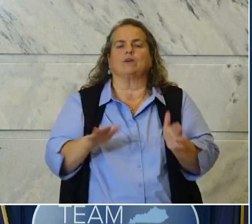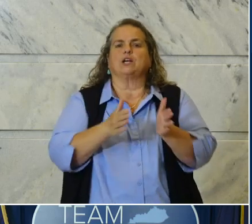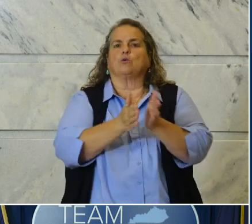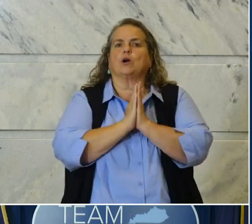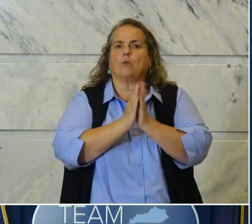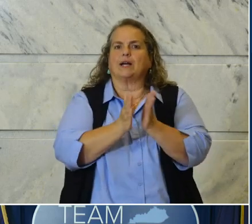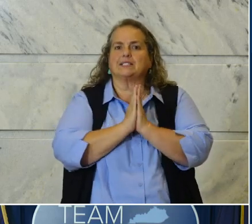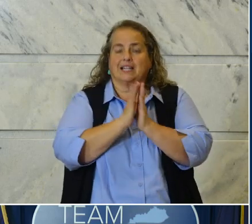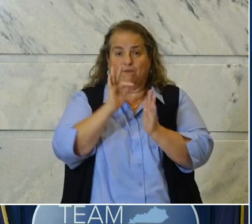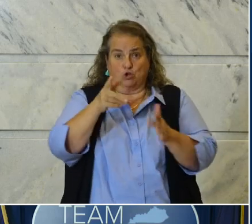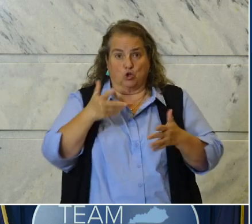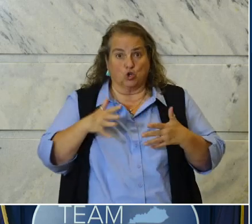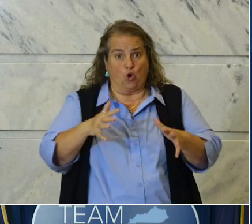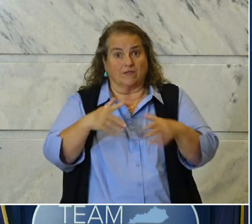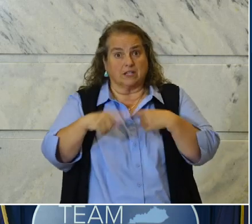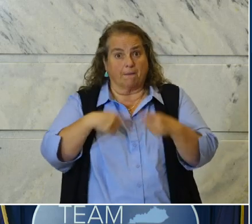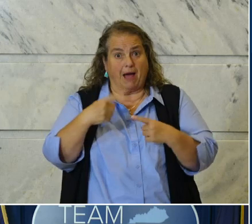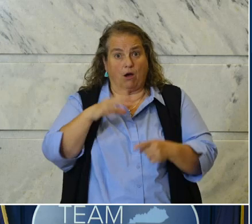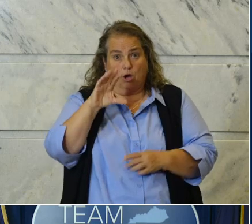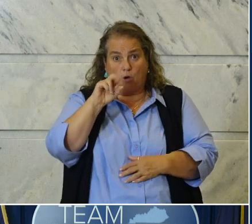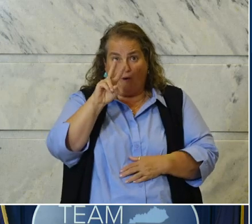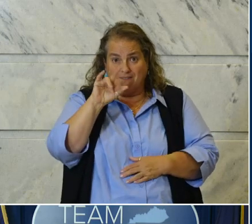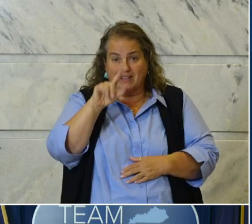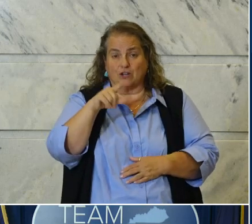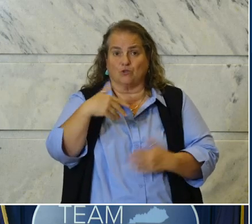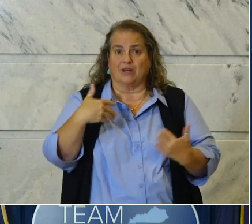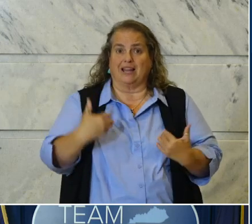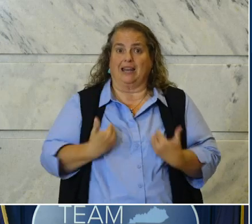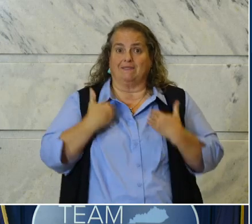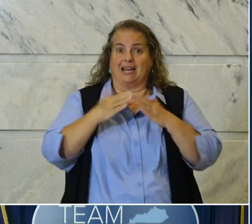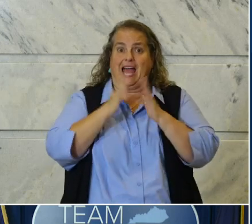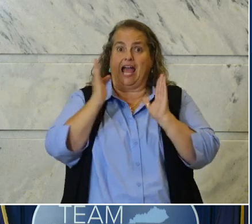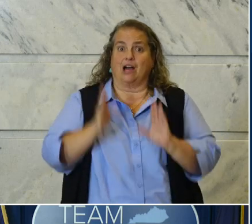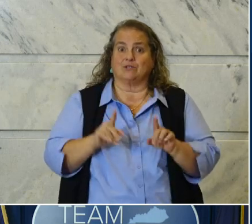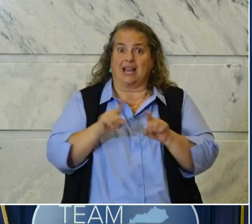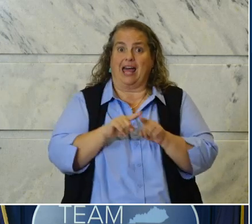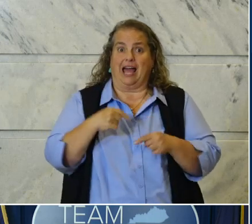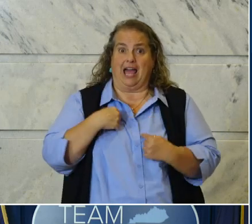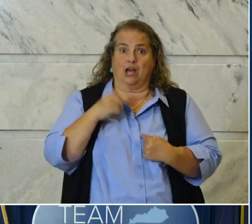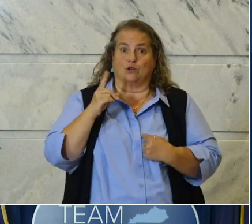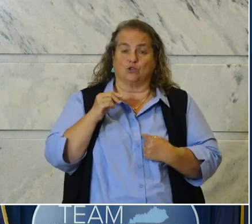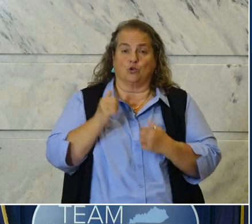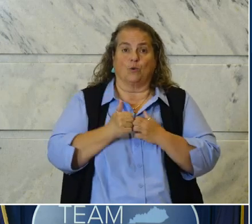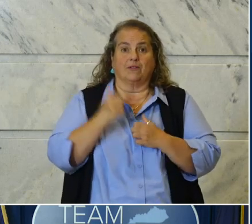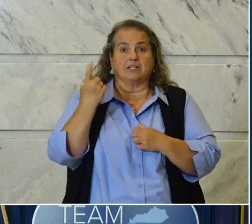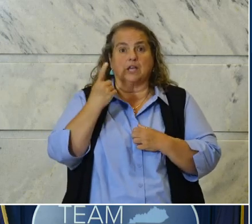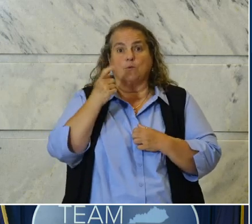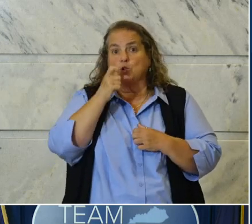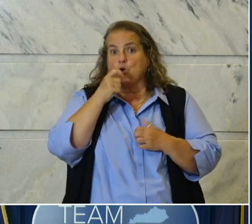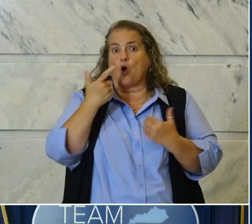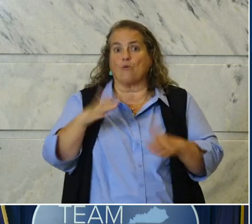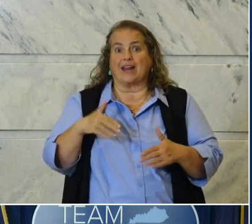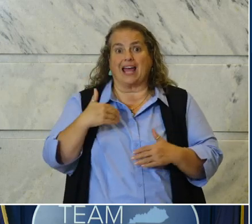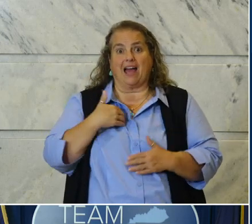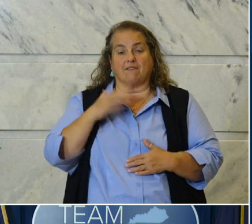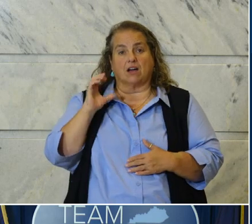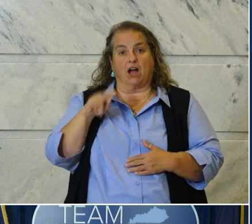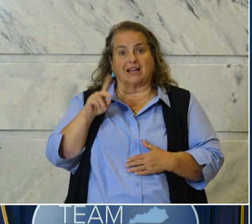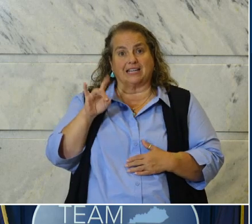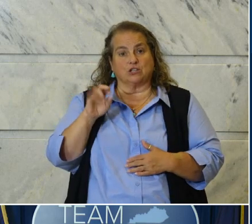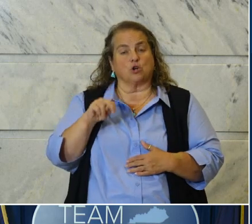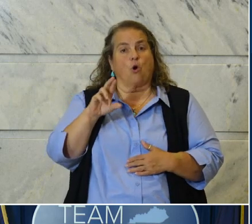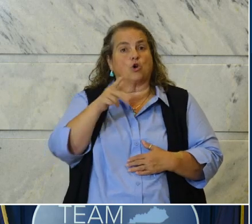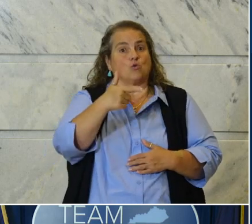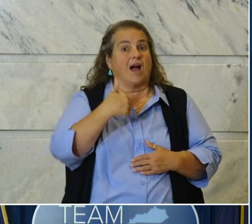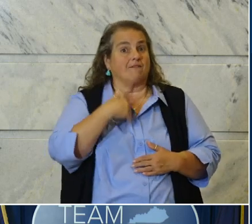you're nervous about COVID, if you live in a house like I do with somebody with a pre-existing condition or you have one yourself,